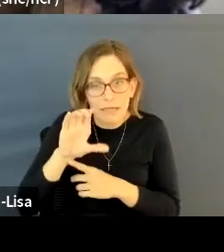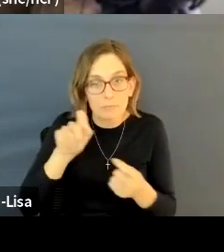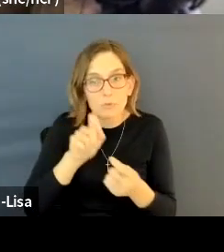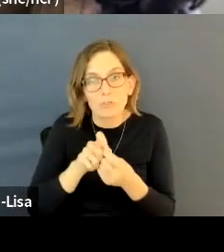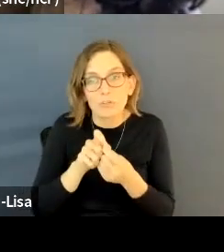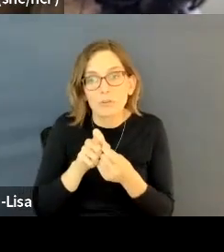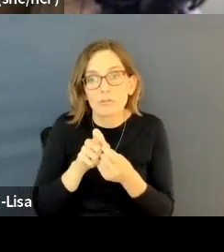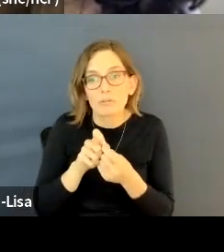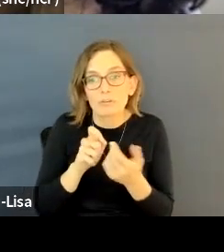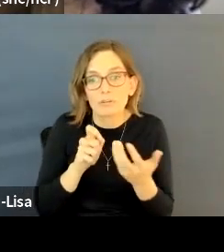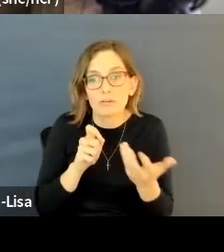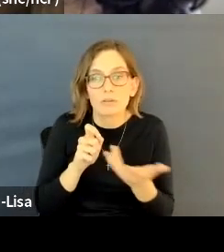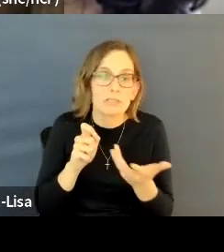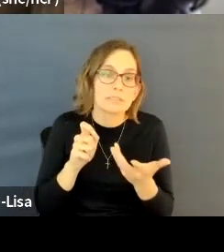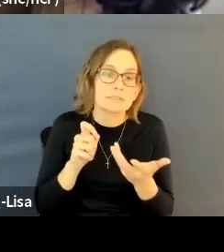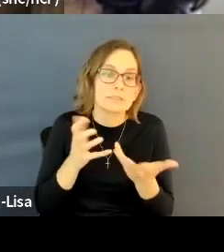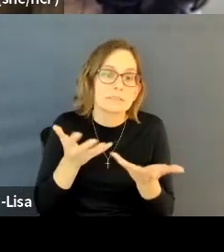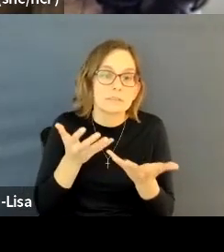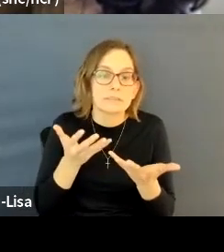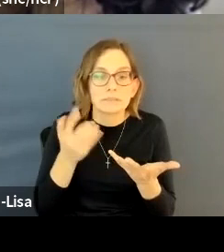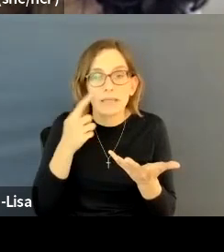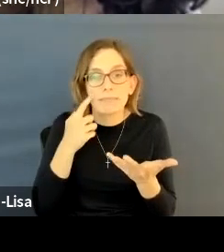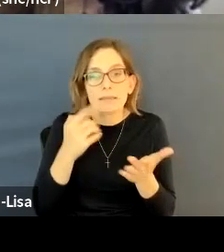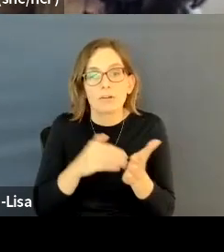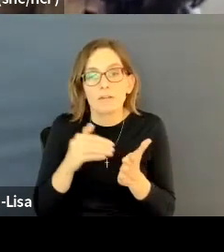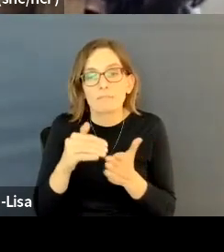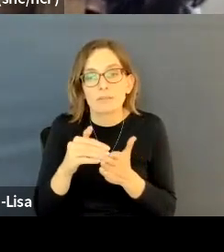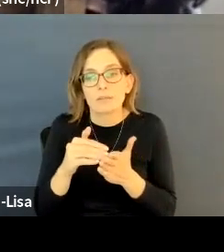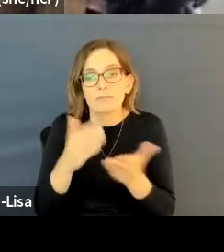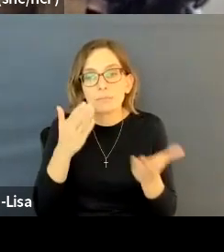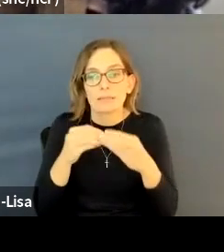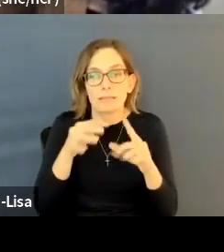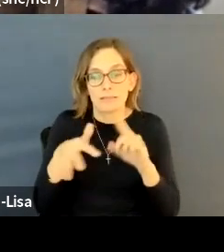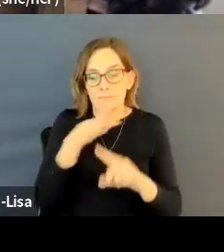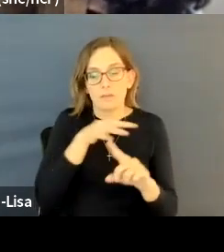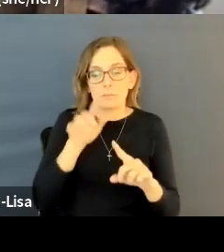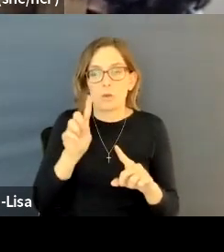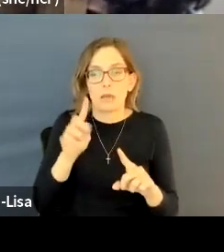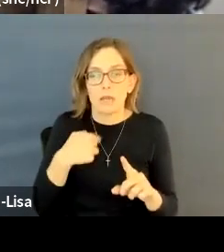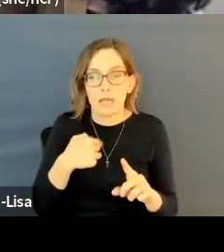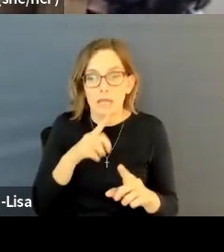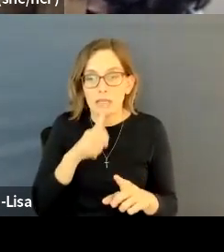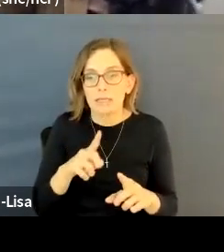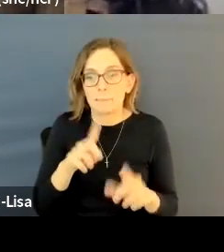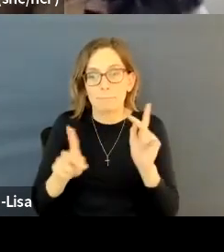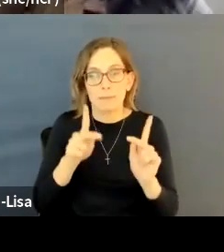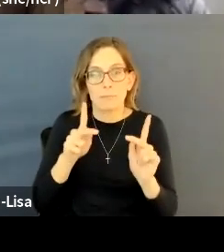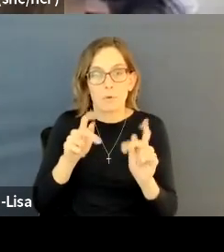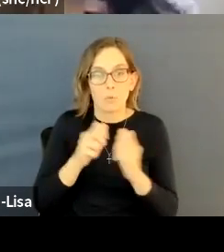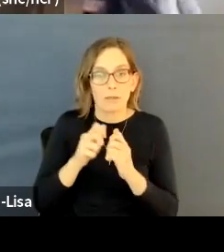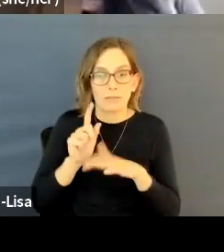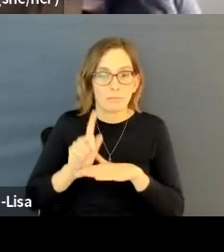And I think a lot of times, in particular in the environment that I'm in, either the people of privilege are checked